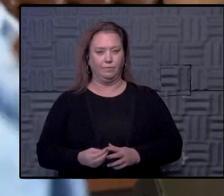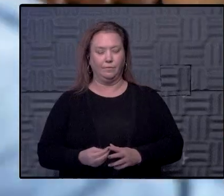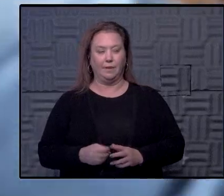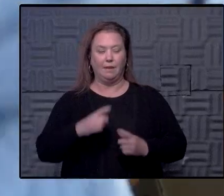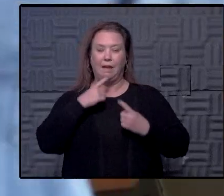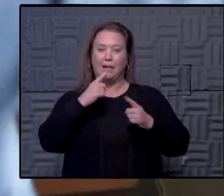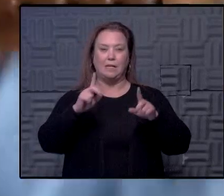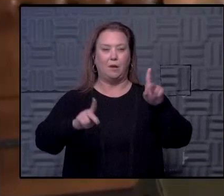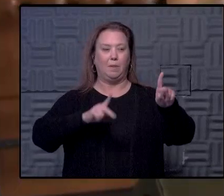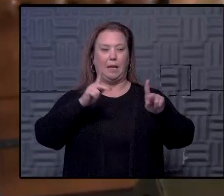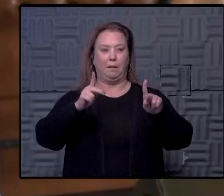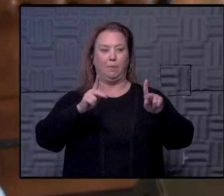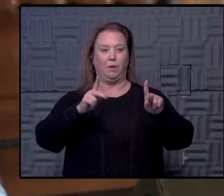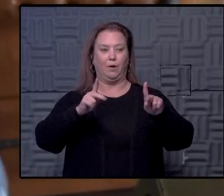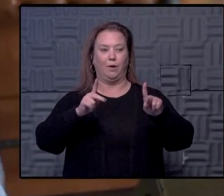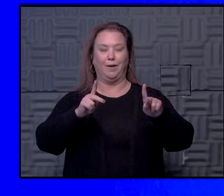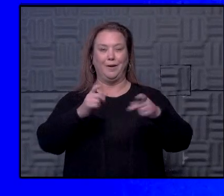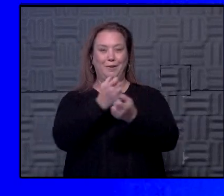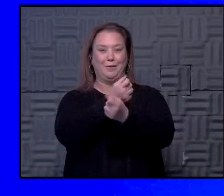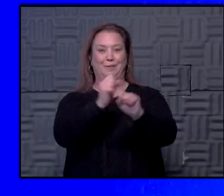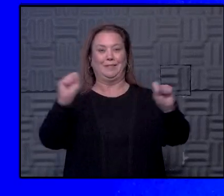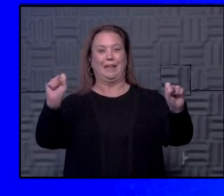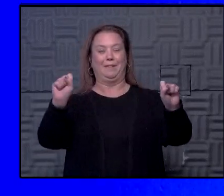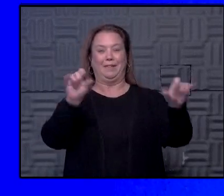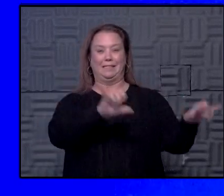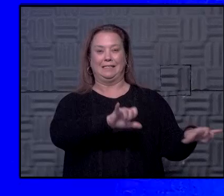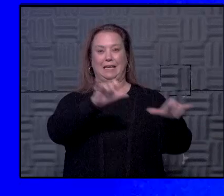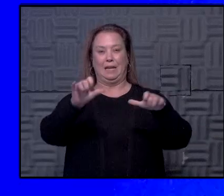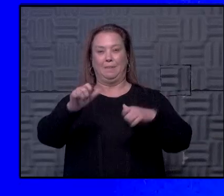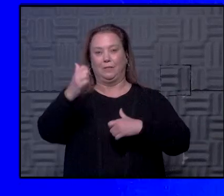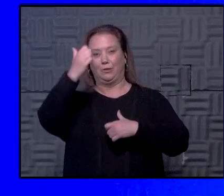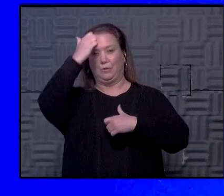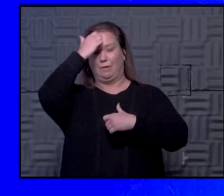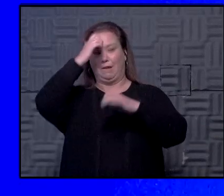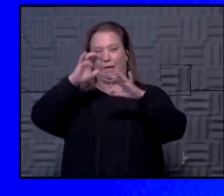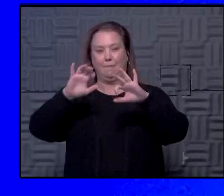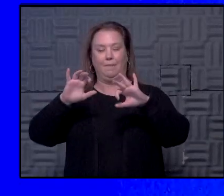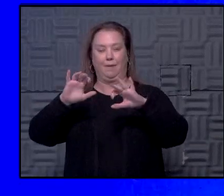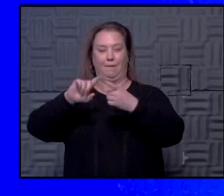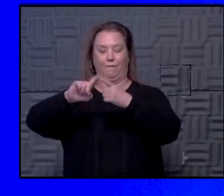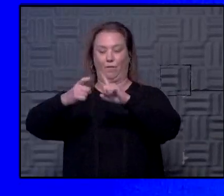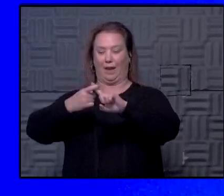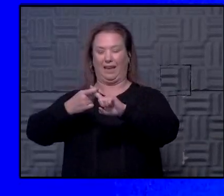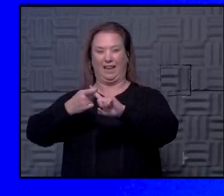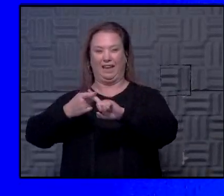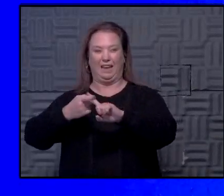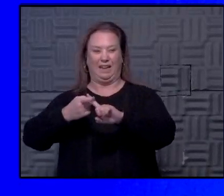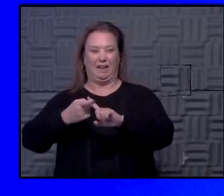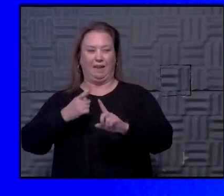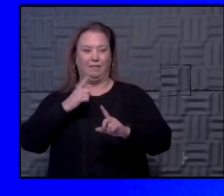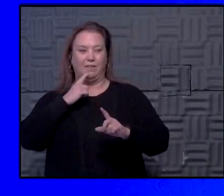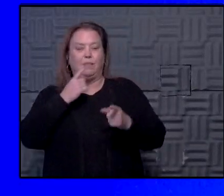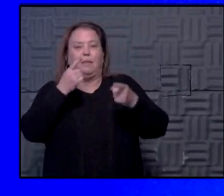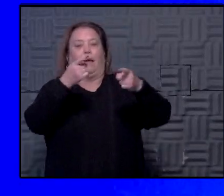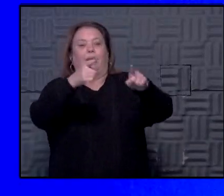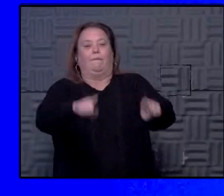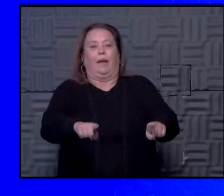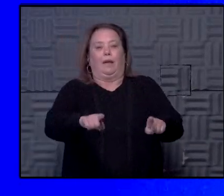I tell people they're only as safe as their dumbest friend is. If I learned anything from the families, if they could take back the event that